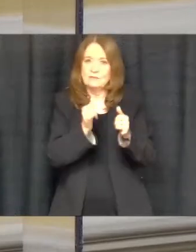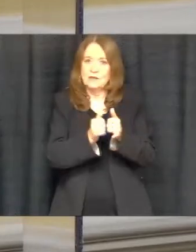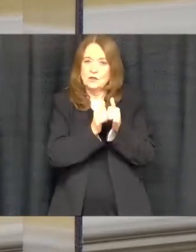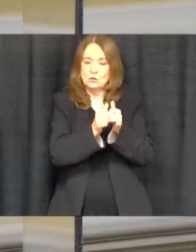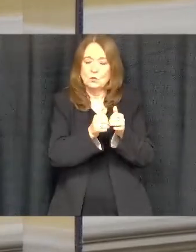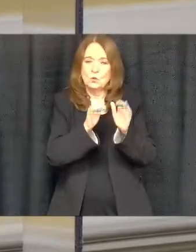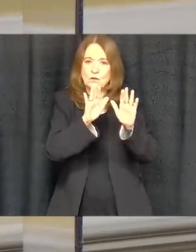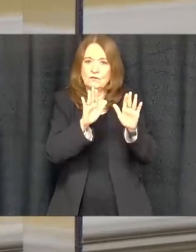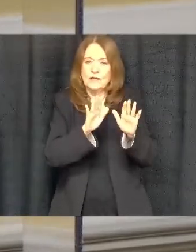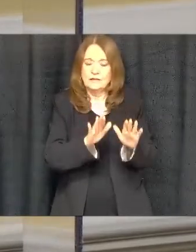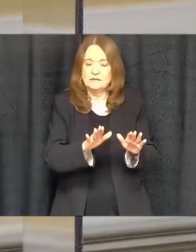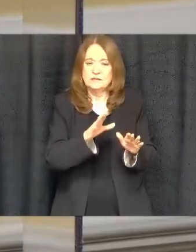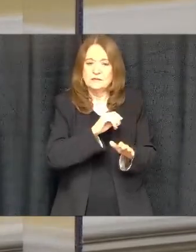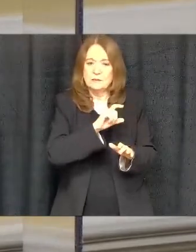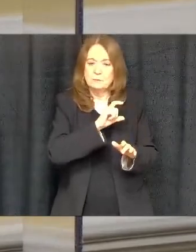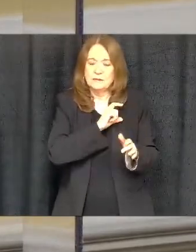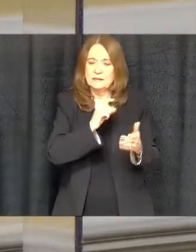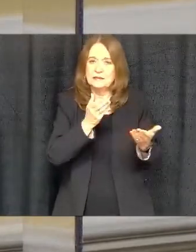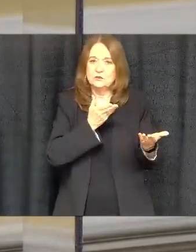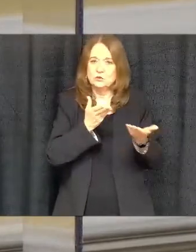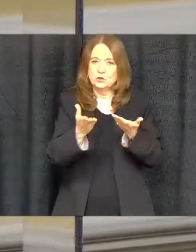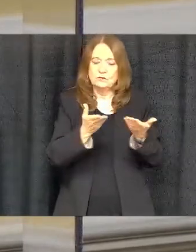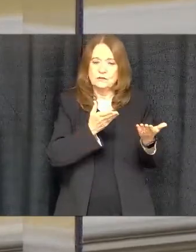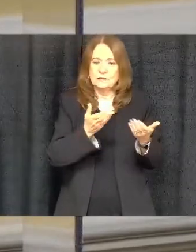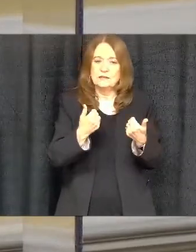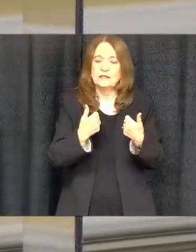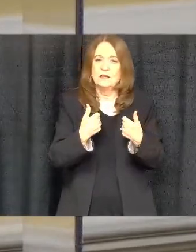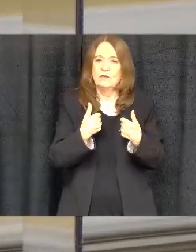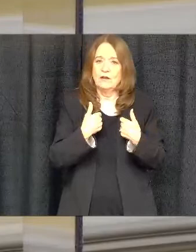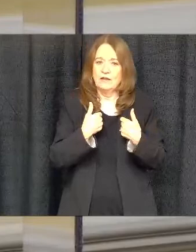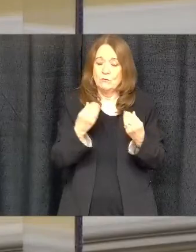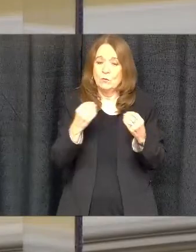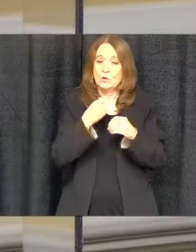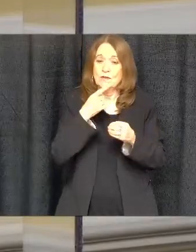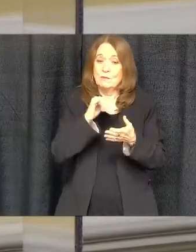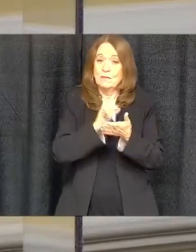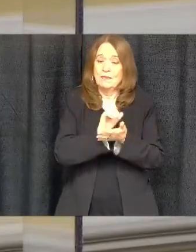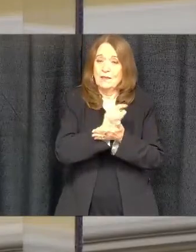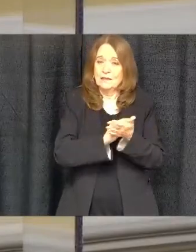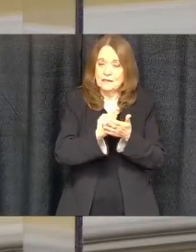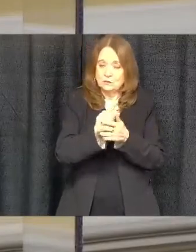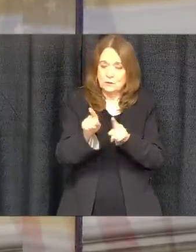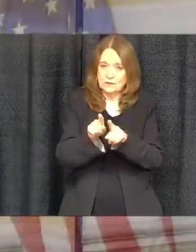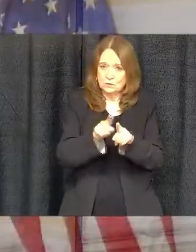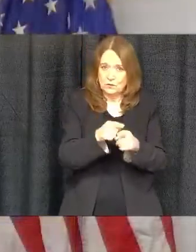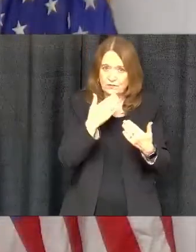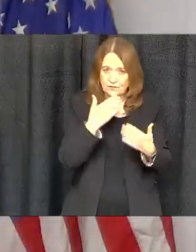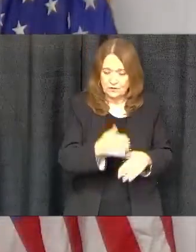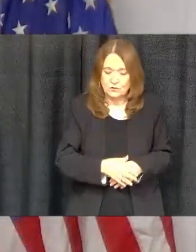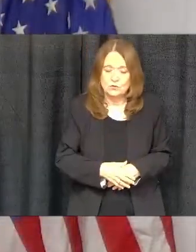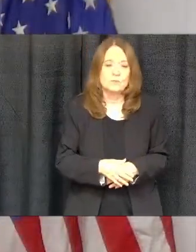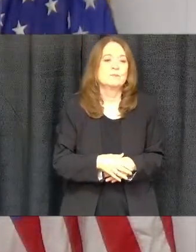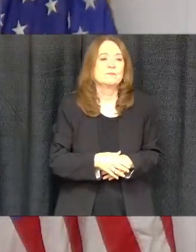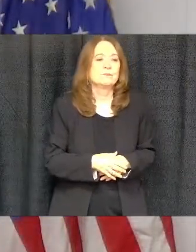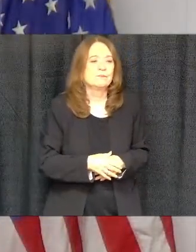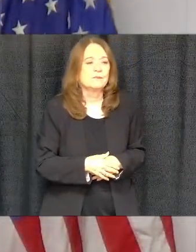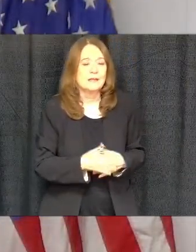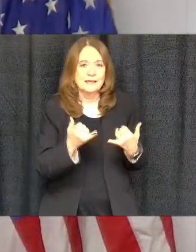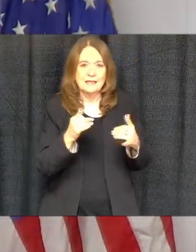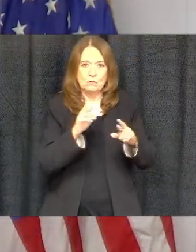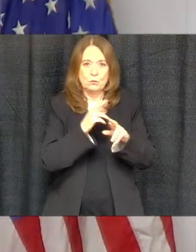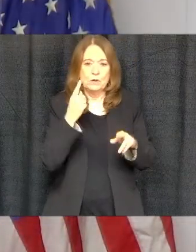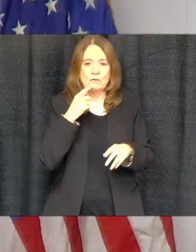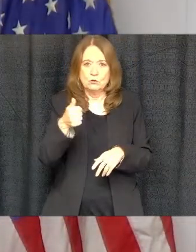excellence in police services, and I'll have more to say about that next week as well. Thank you. Great, thank you. We are ready